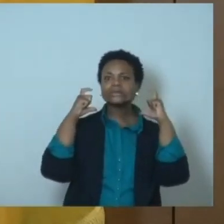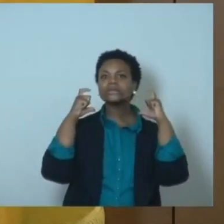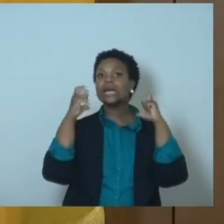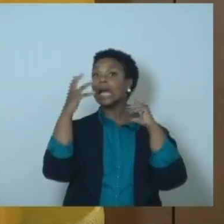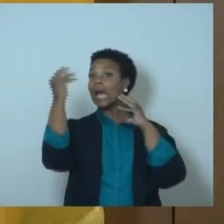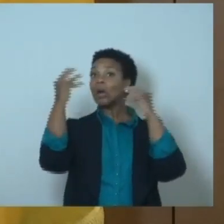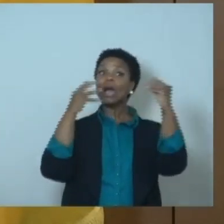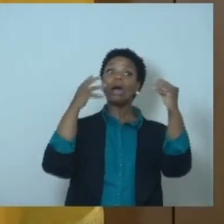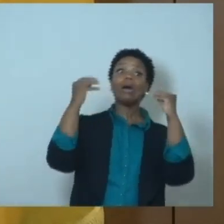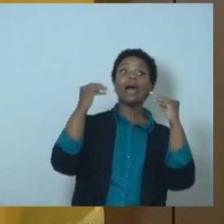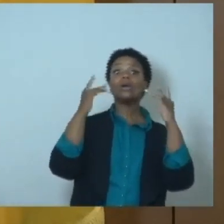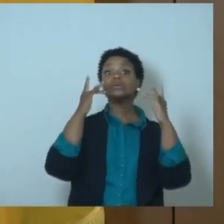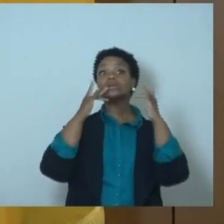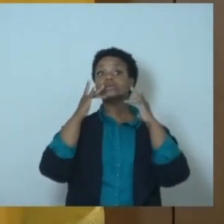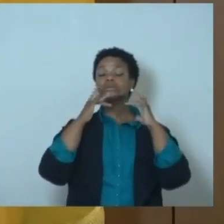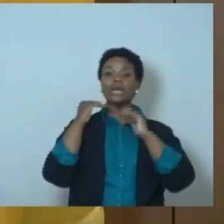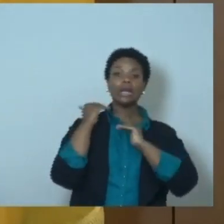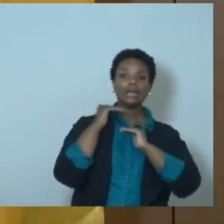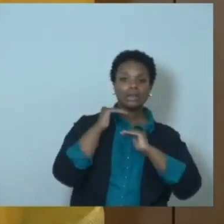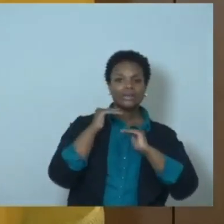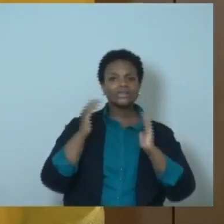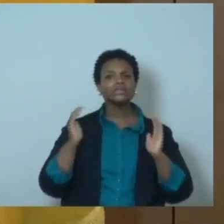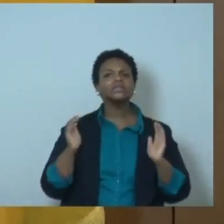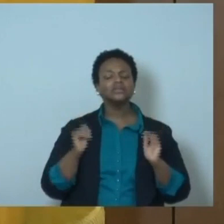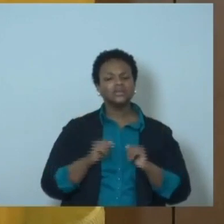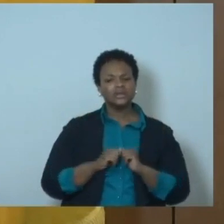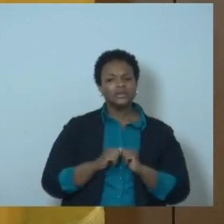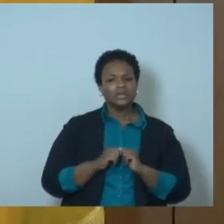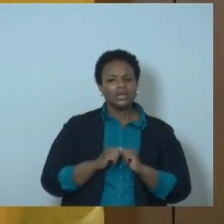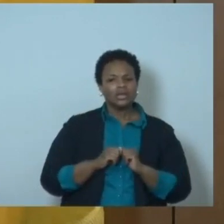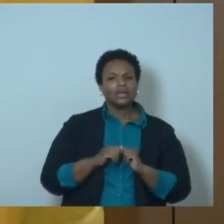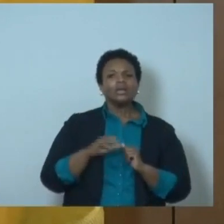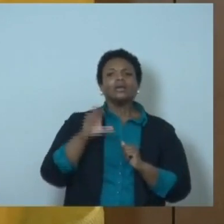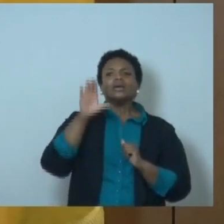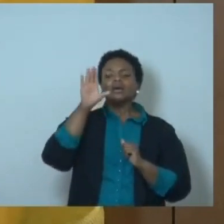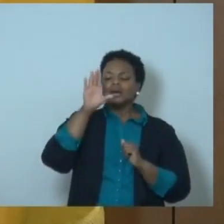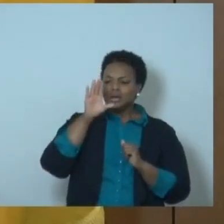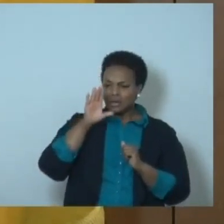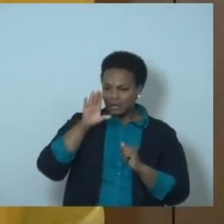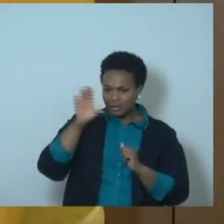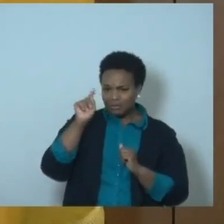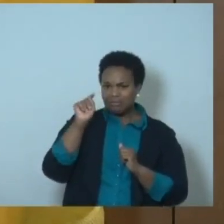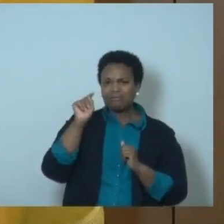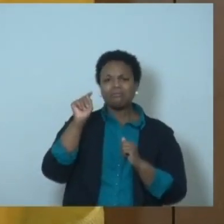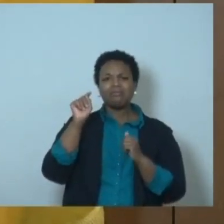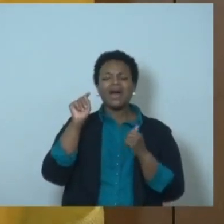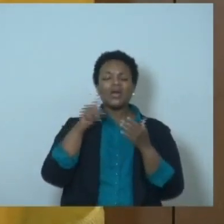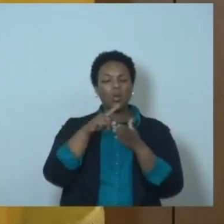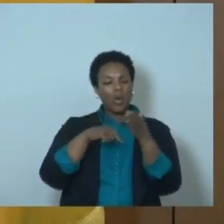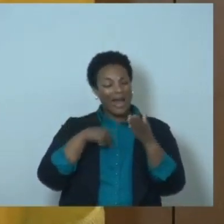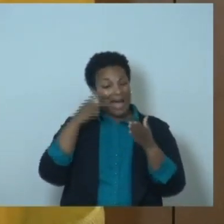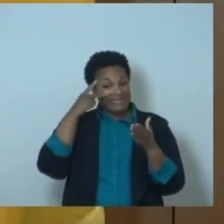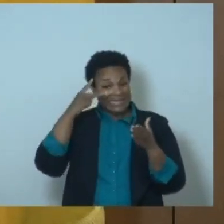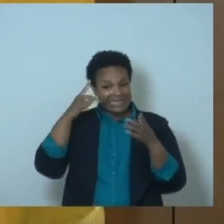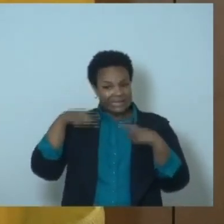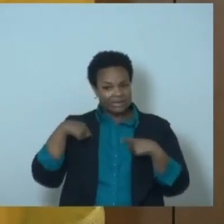But even, I'm watching what's being written. Thank you, the New Mexican, and just the discussion even in Santa Fe. As things